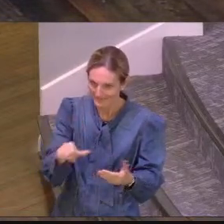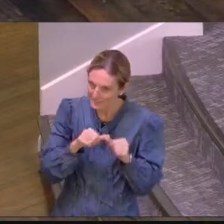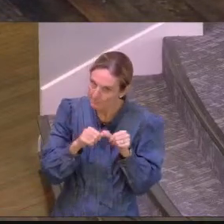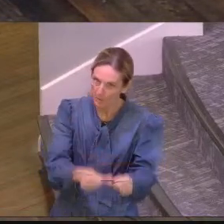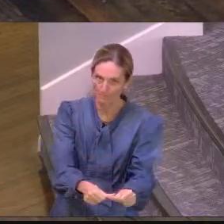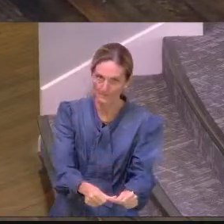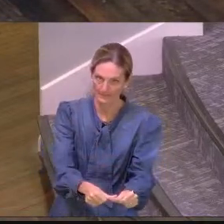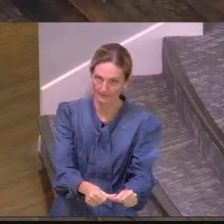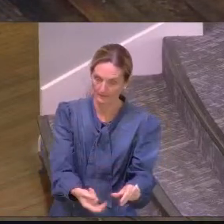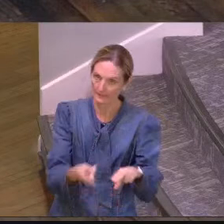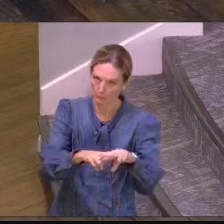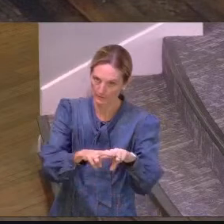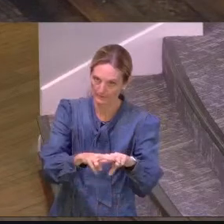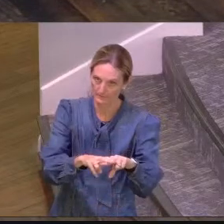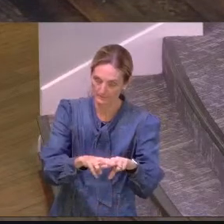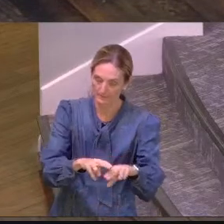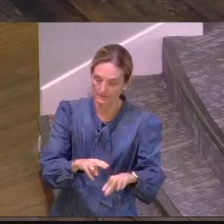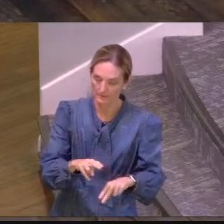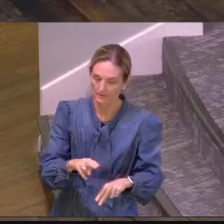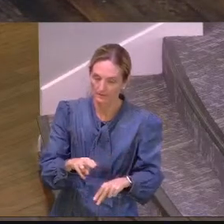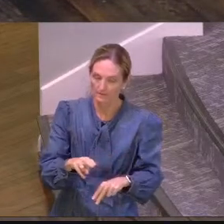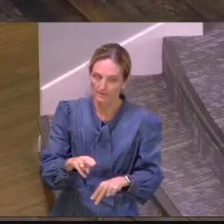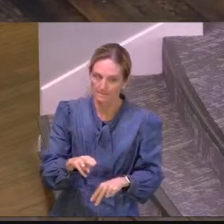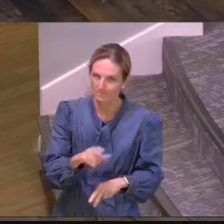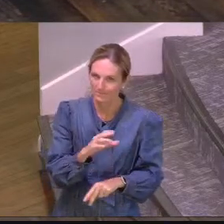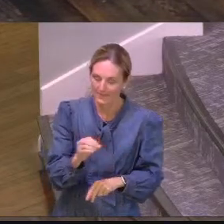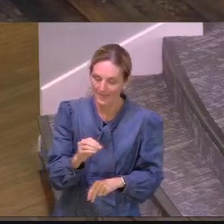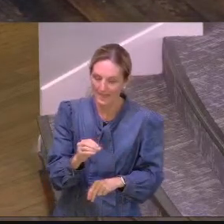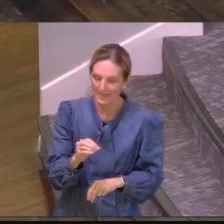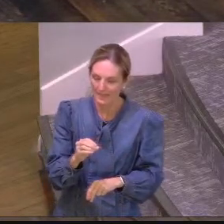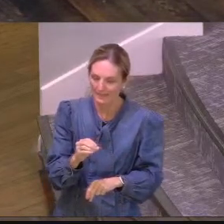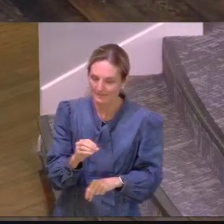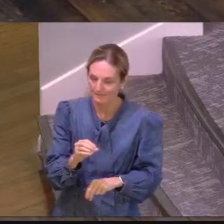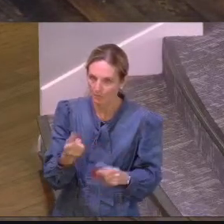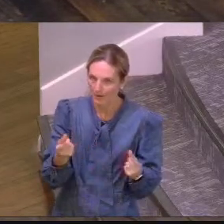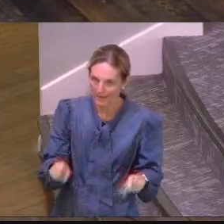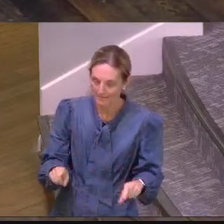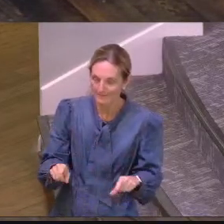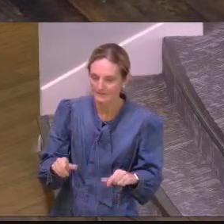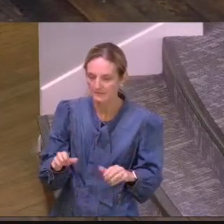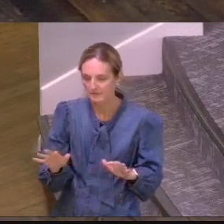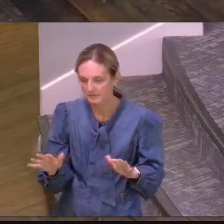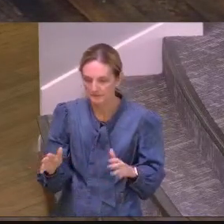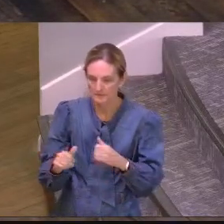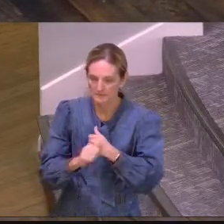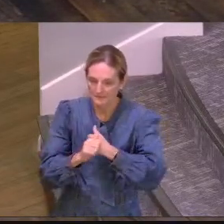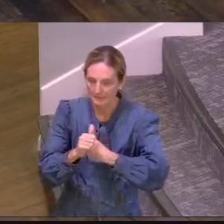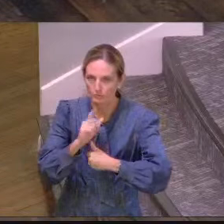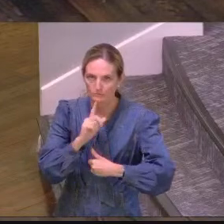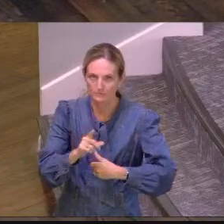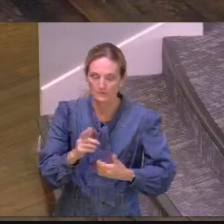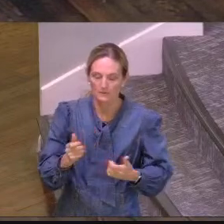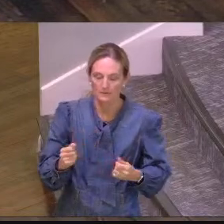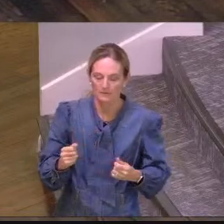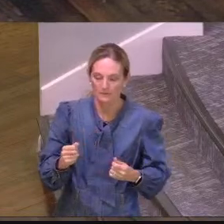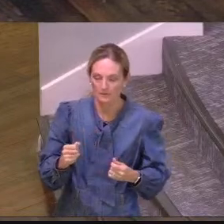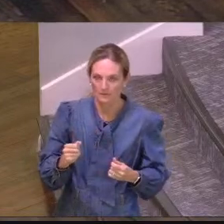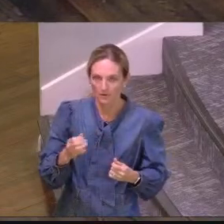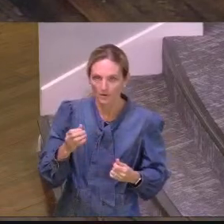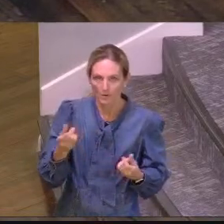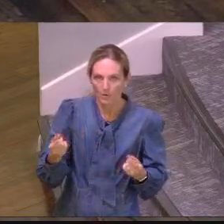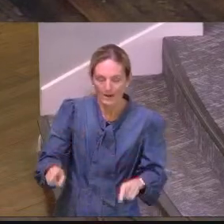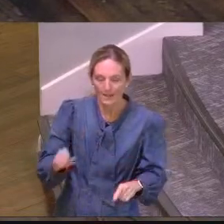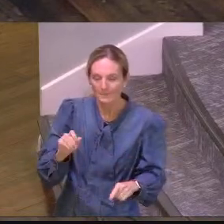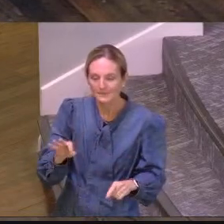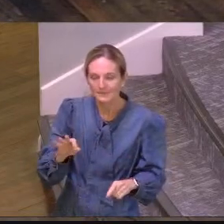increase. And then the risk of a permanent increase is what happens if the tax digest